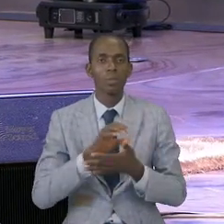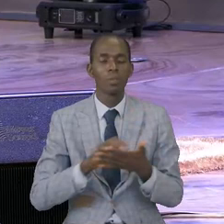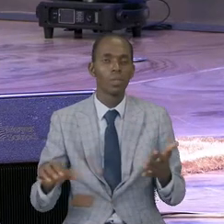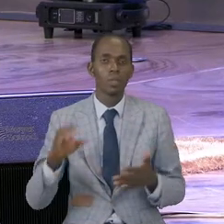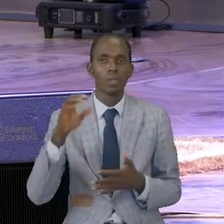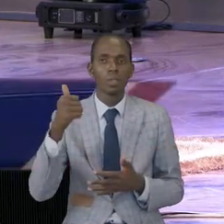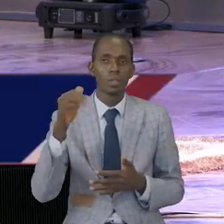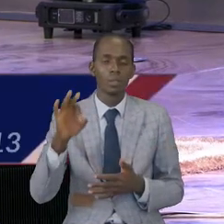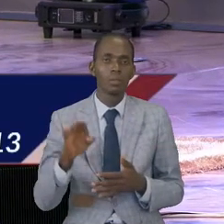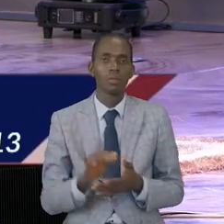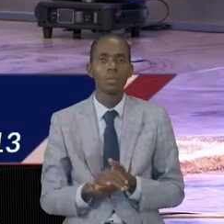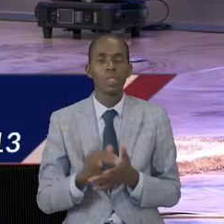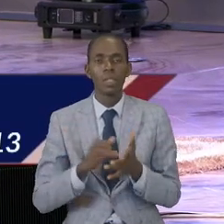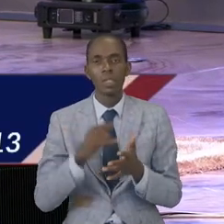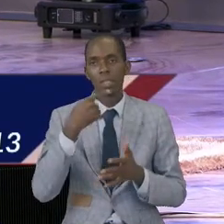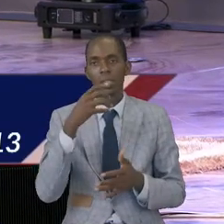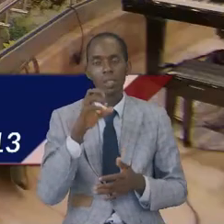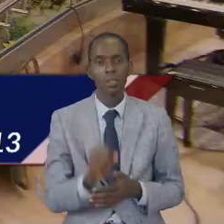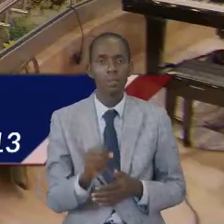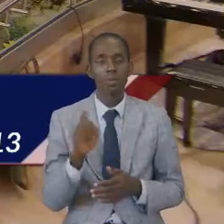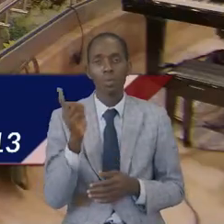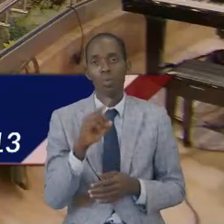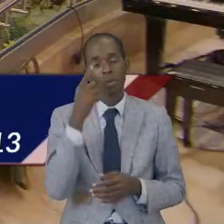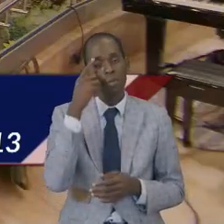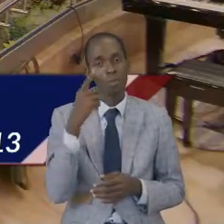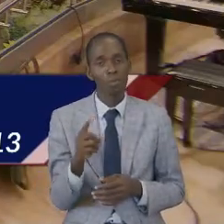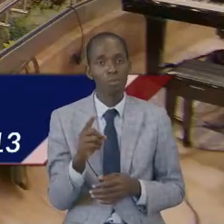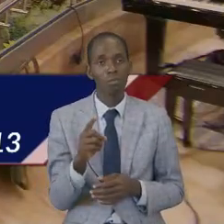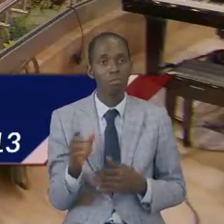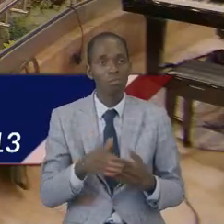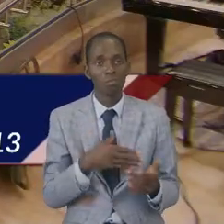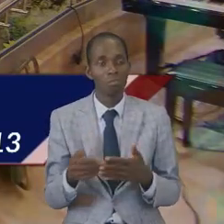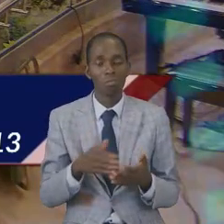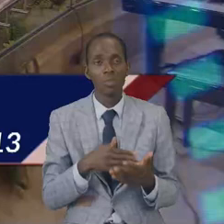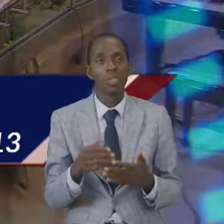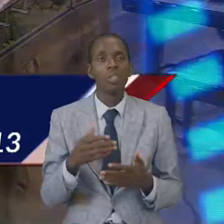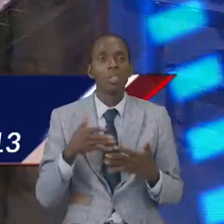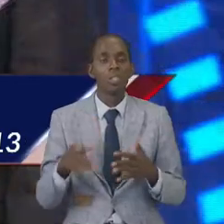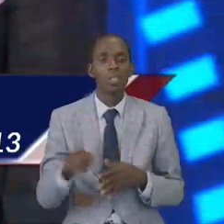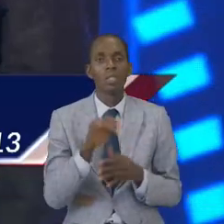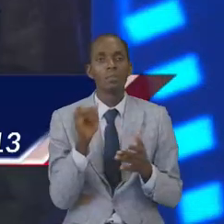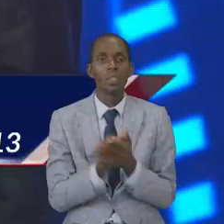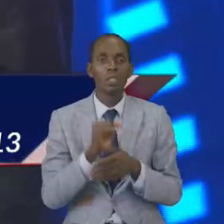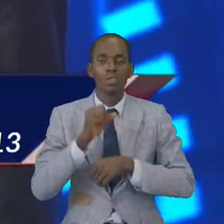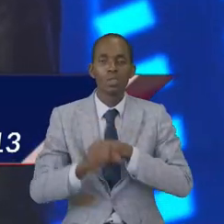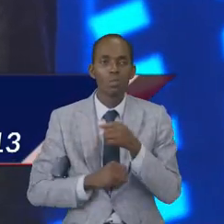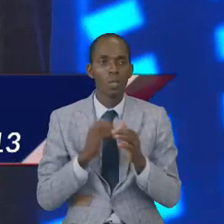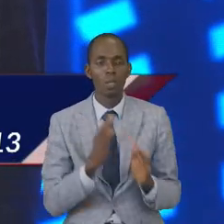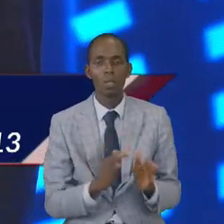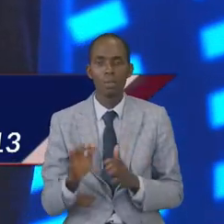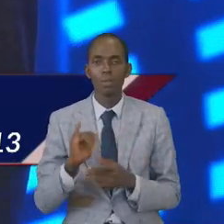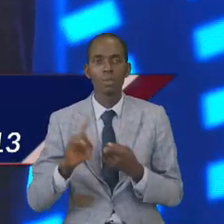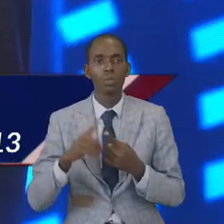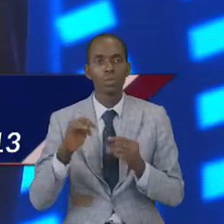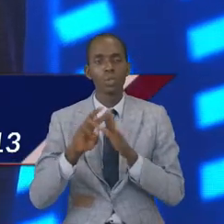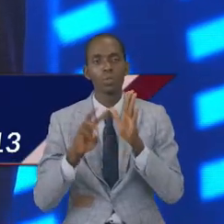from verse 19, it says, wherefore, let them that suffer according to the will of